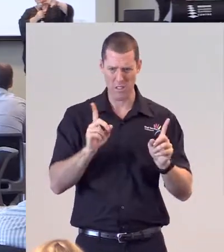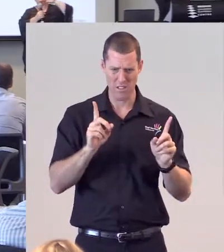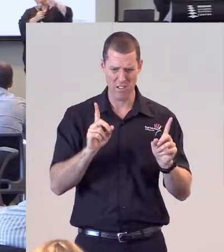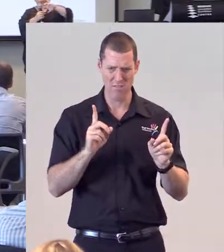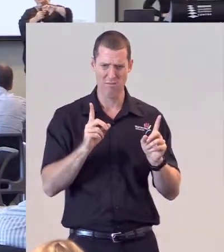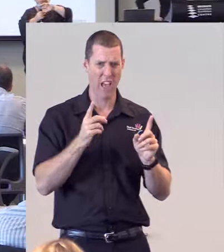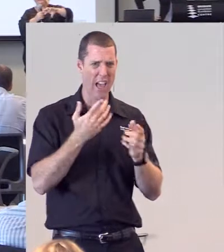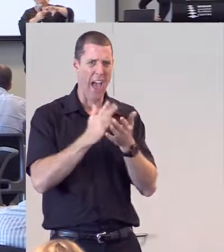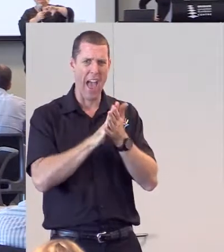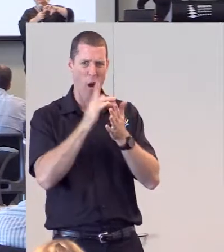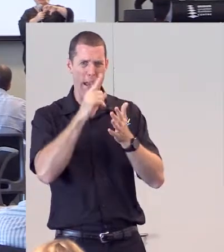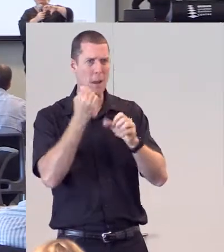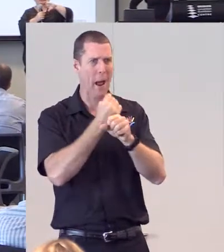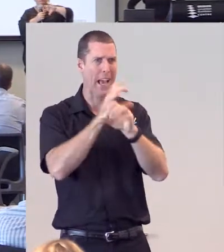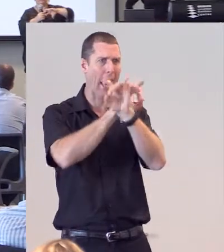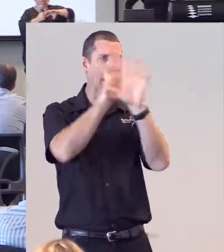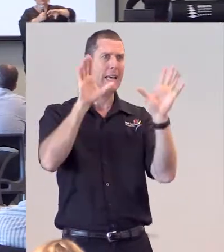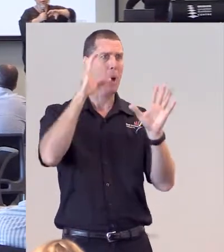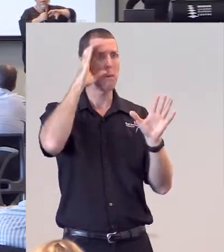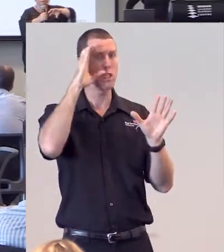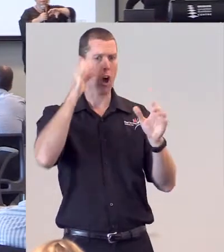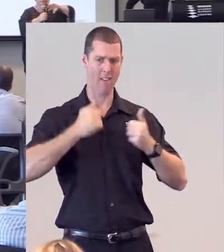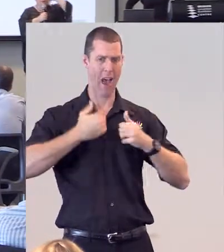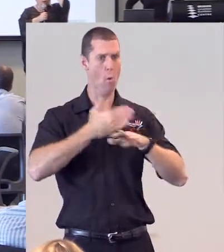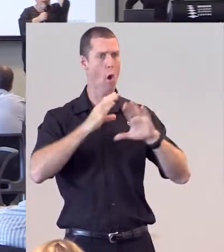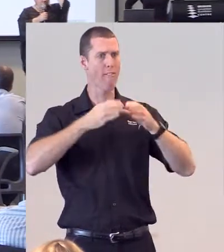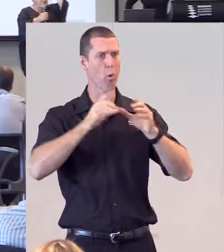clearly building a very clear picture of what our workforce looks like.